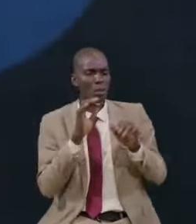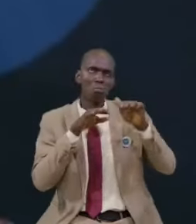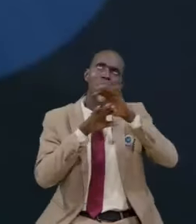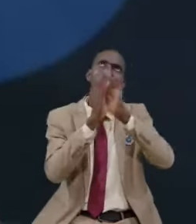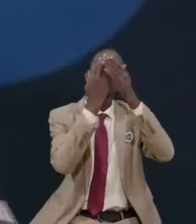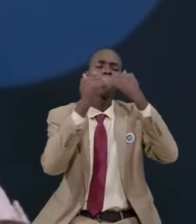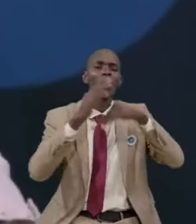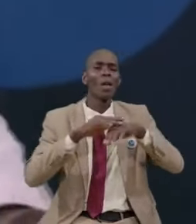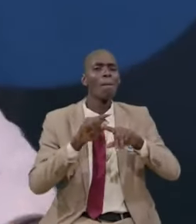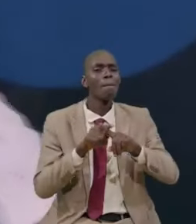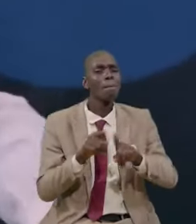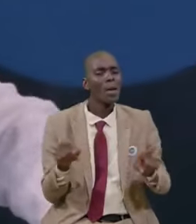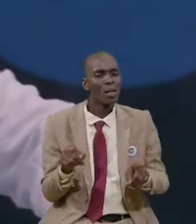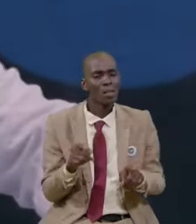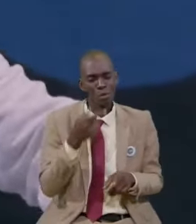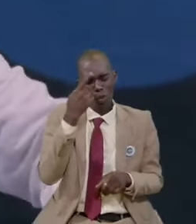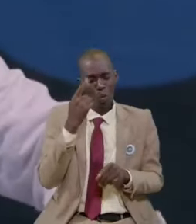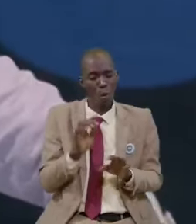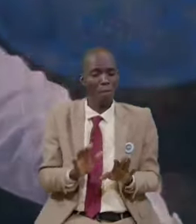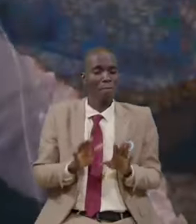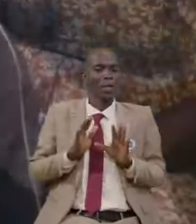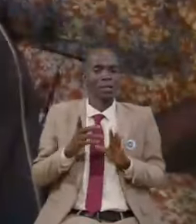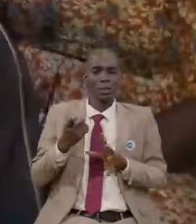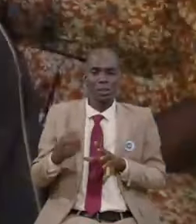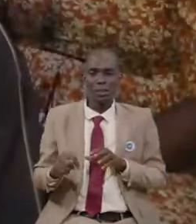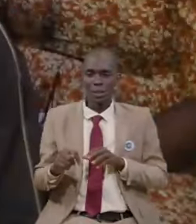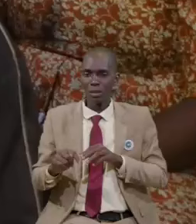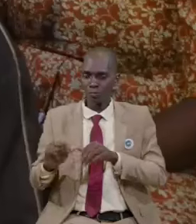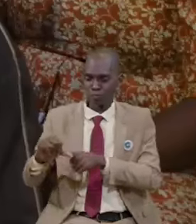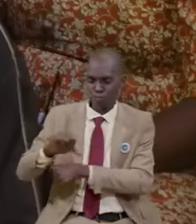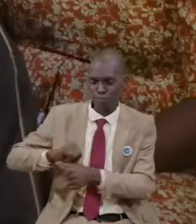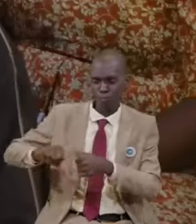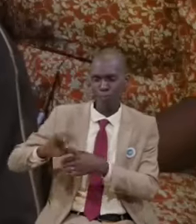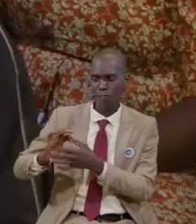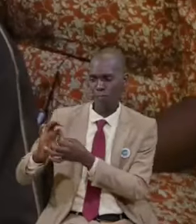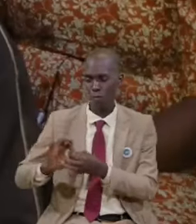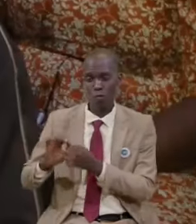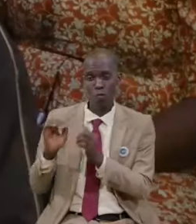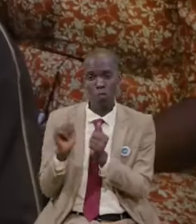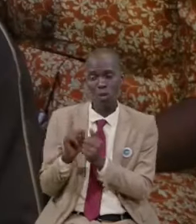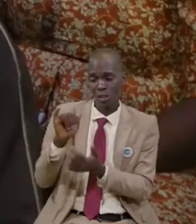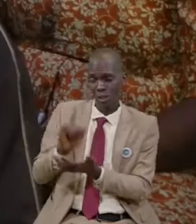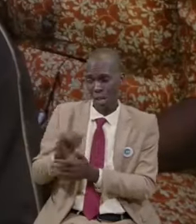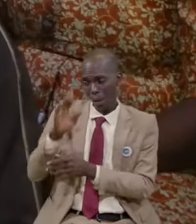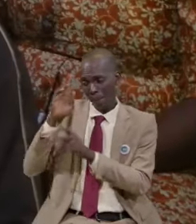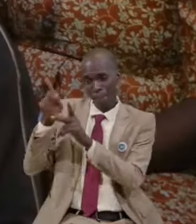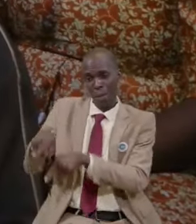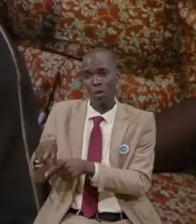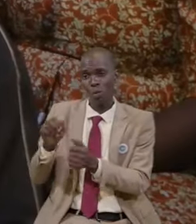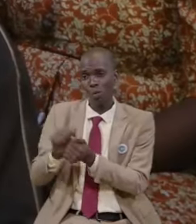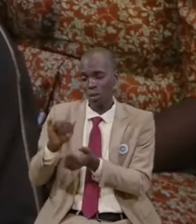the fellowship, the friendship they have with that man, with that woman, with that girlfriend